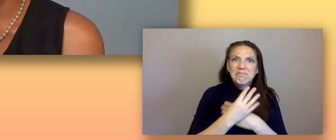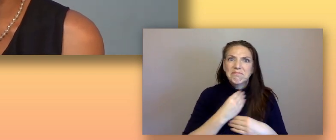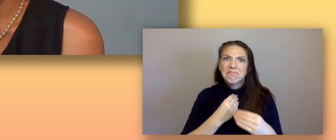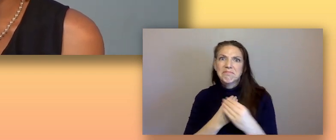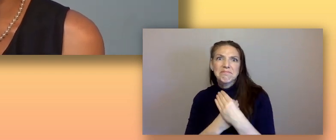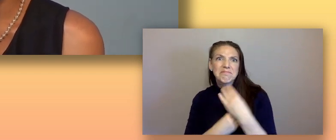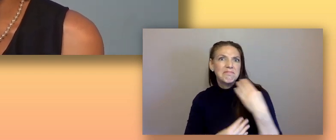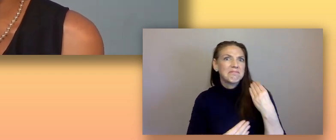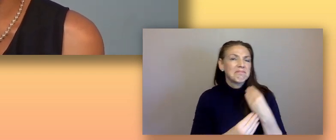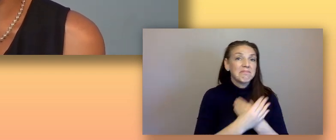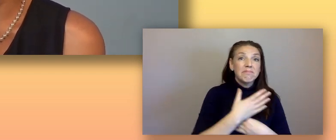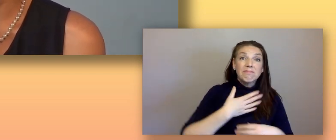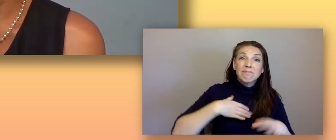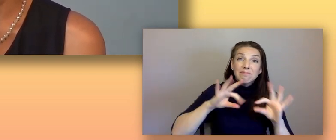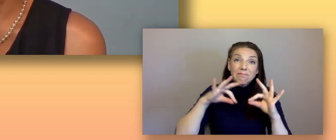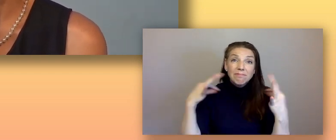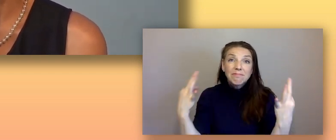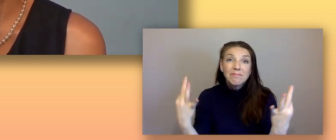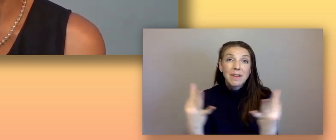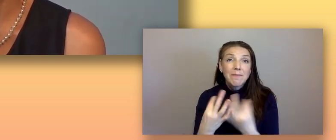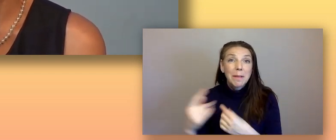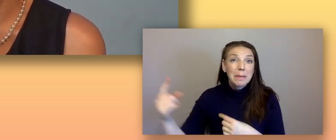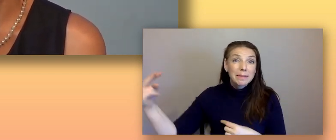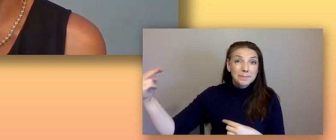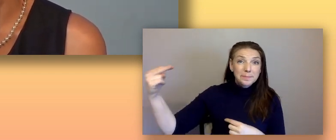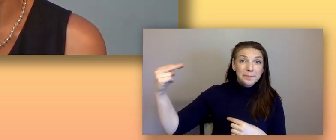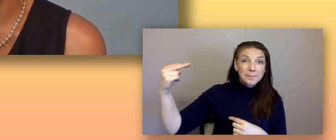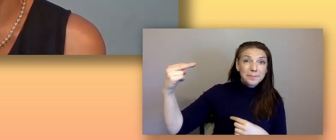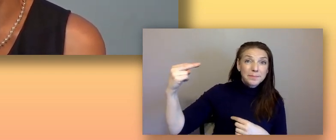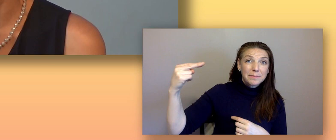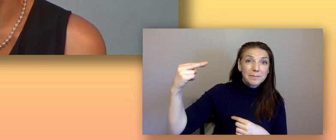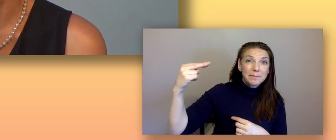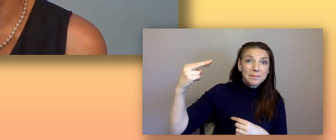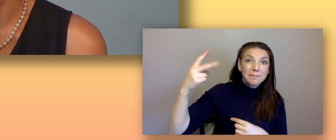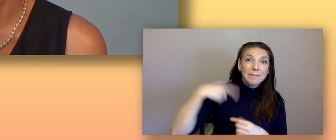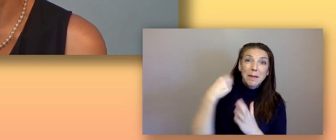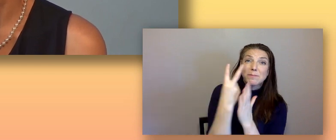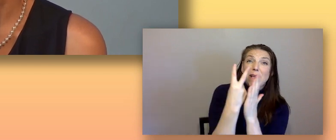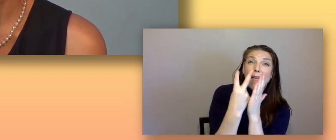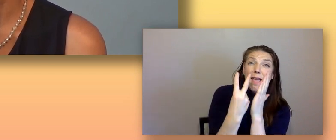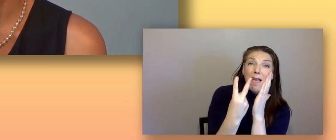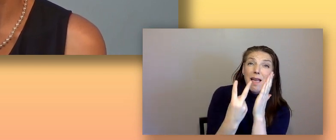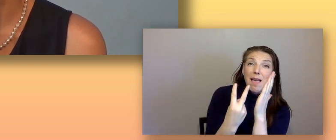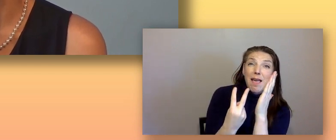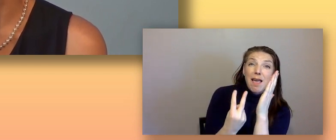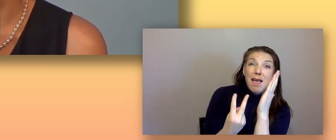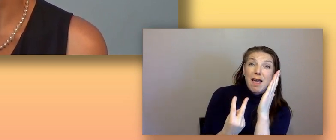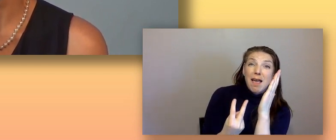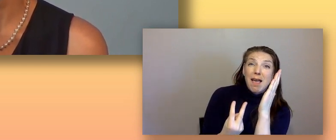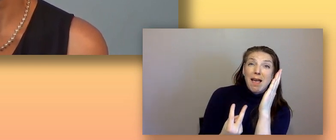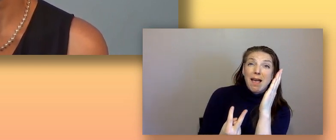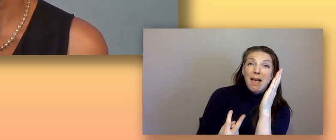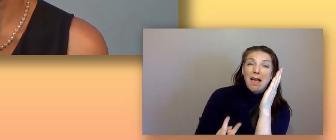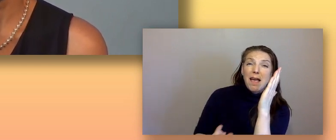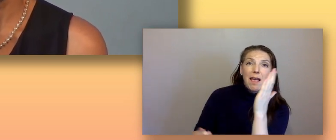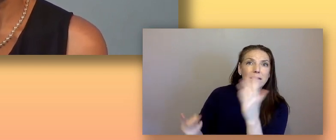with, my dear family, could not see the murky waters surrounding them, but they felt